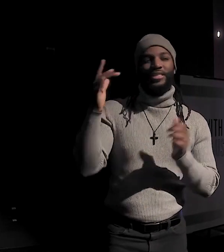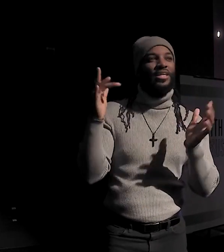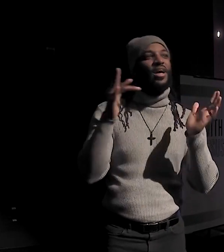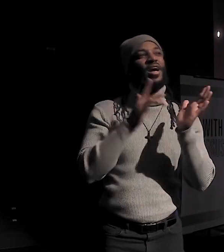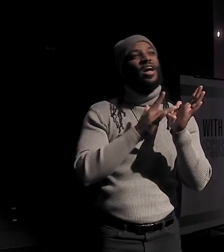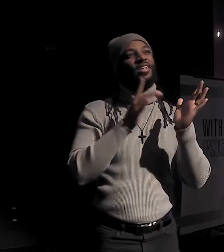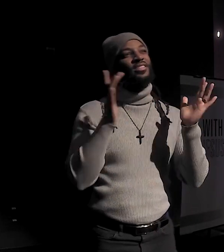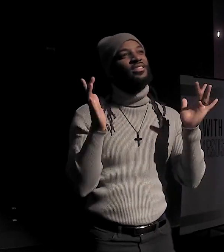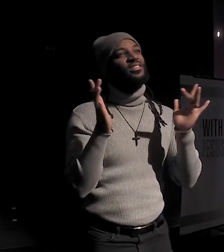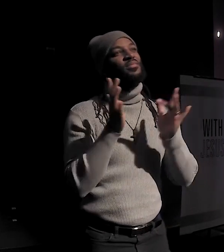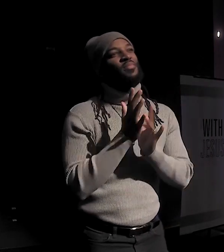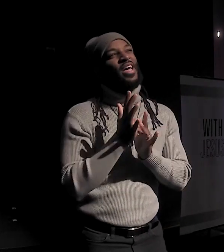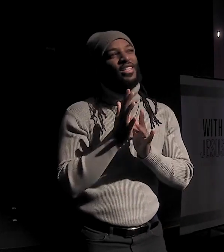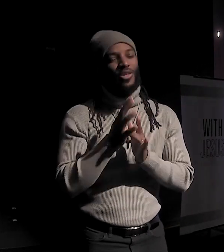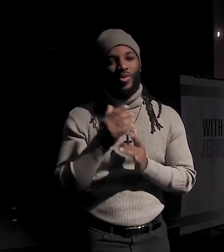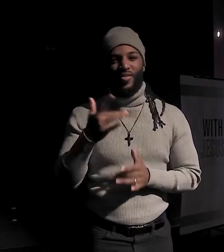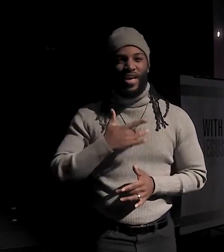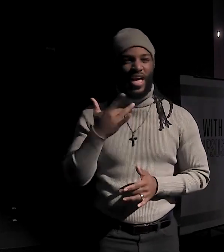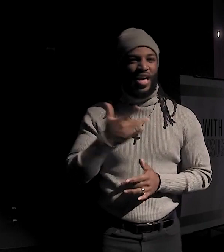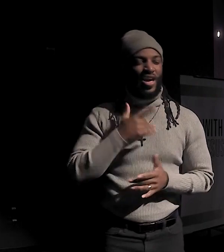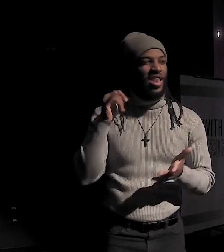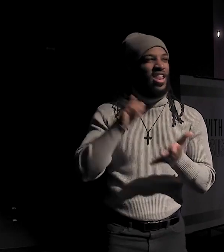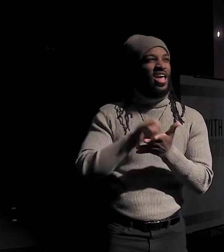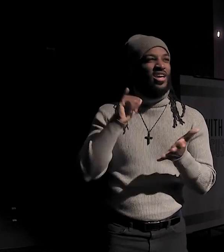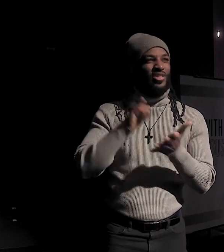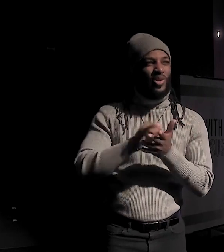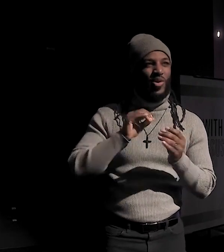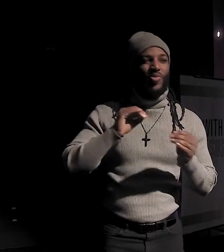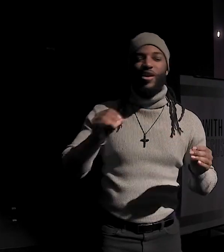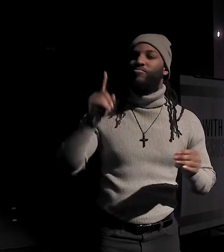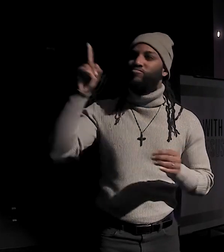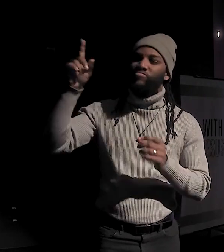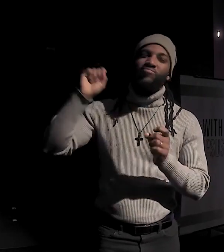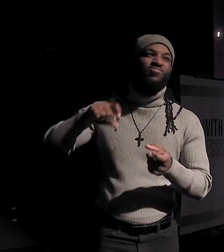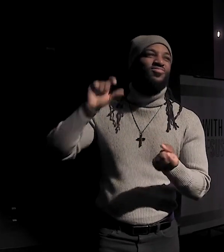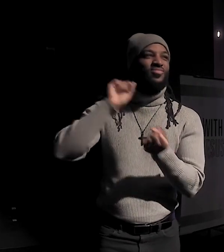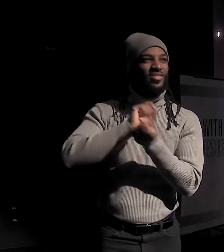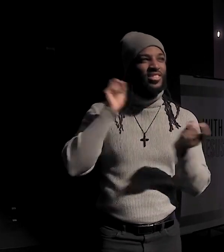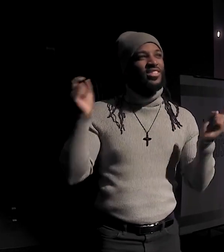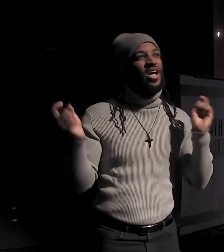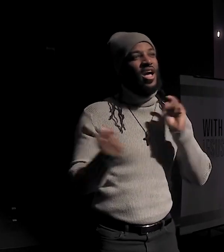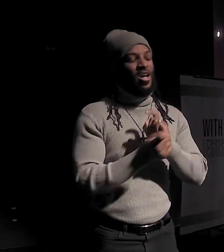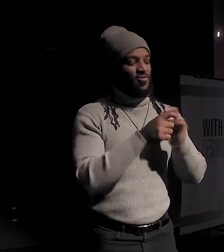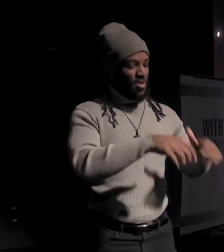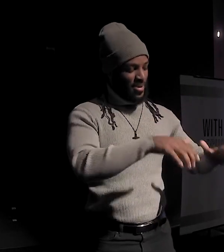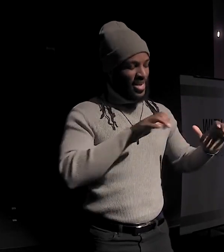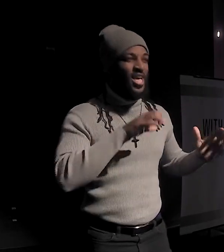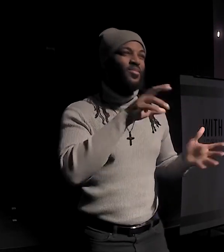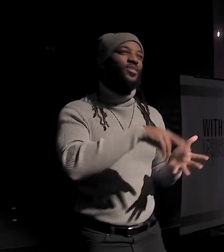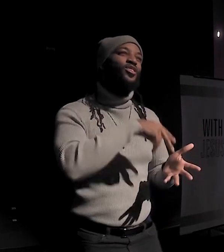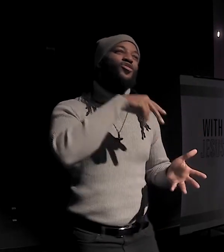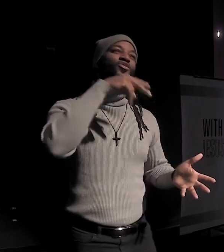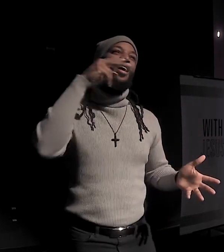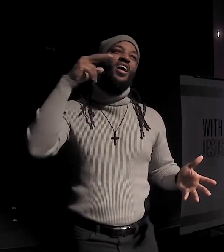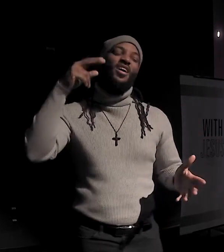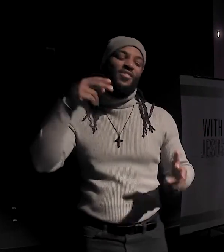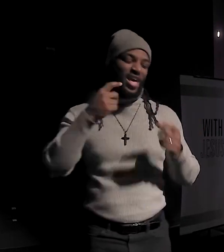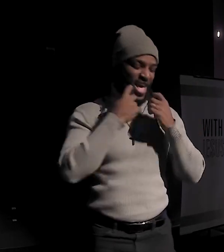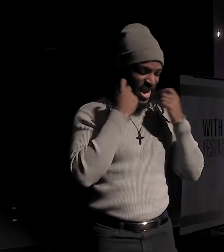my Jesus. He makes a way where there ain't no way. Rises up from an